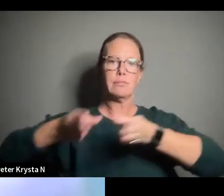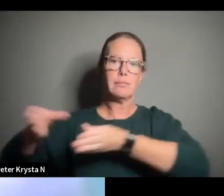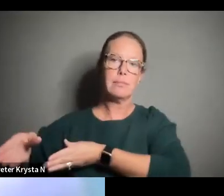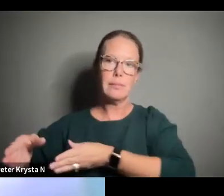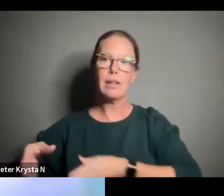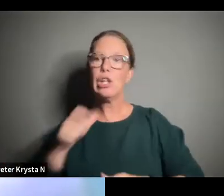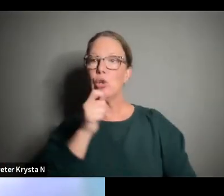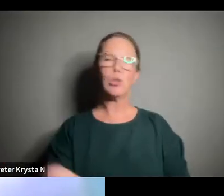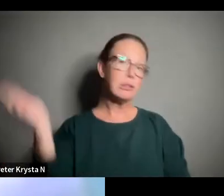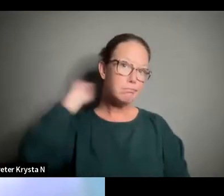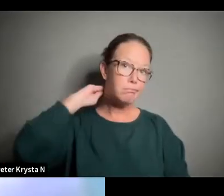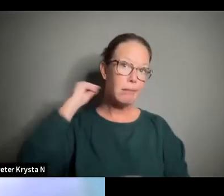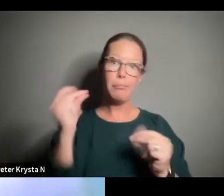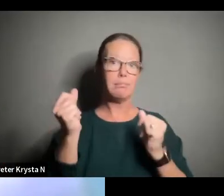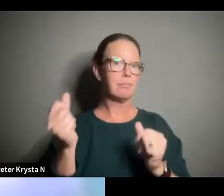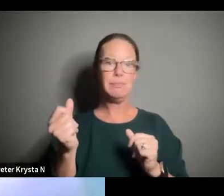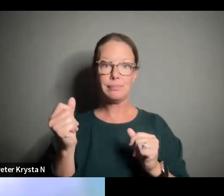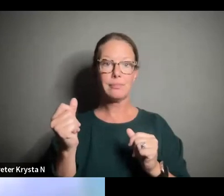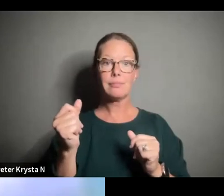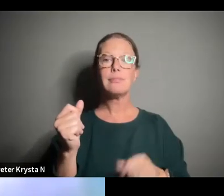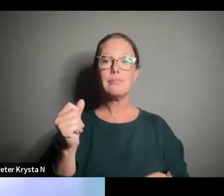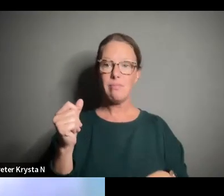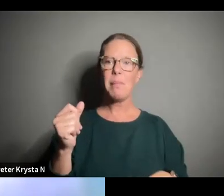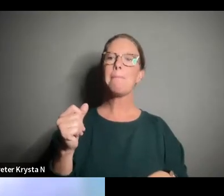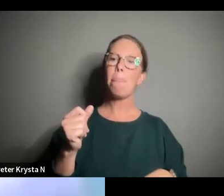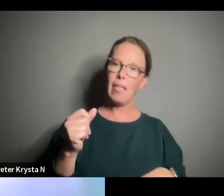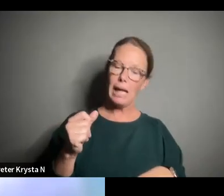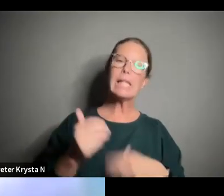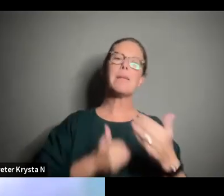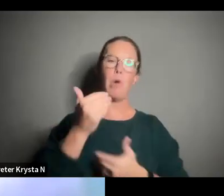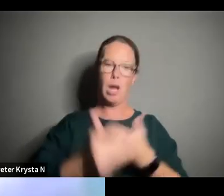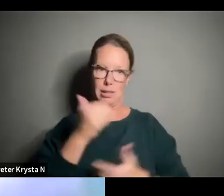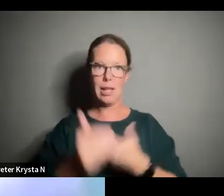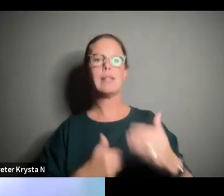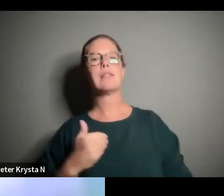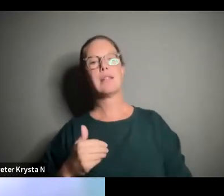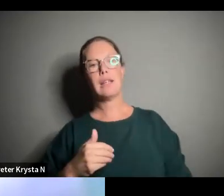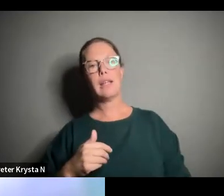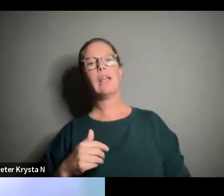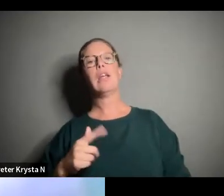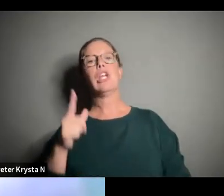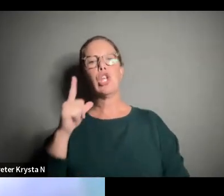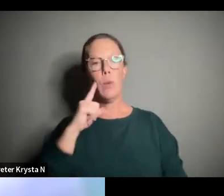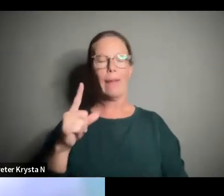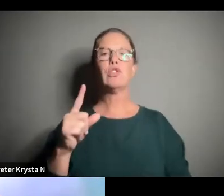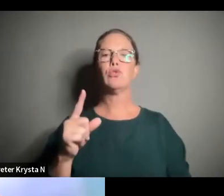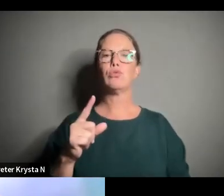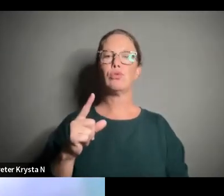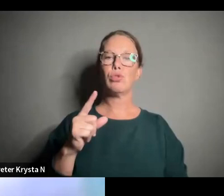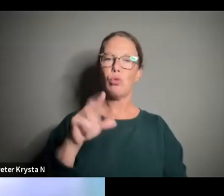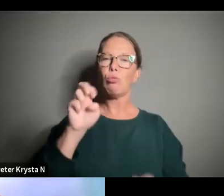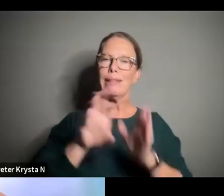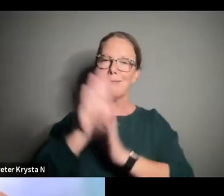boom, it's on and you're just breathing. It's a little bit of a process. To recondition the diaphragm muscle and your